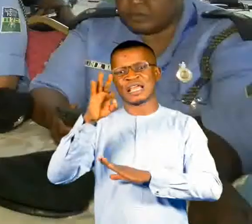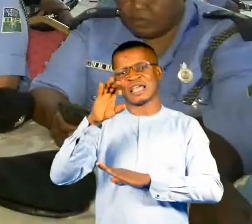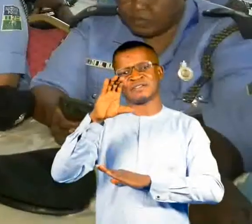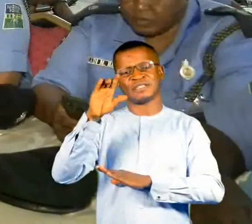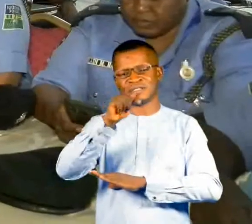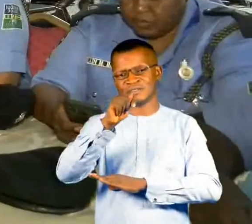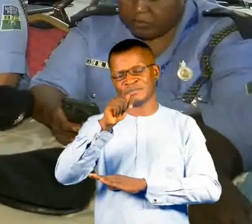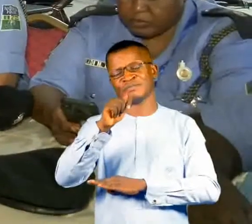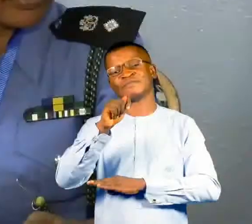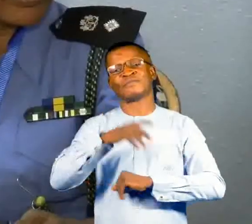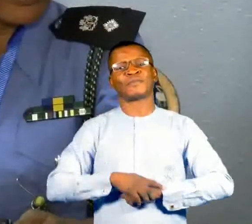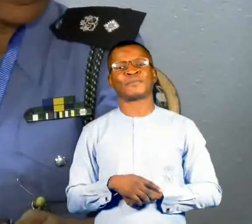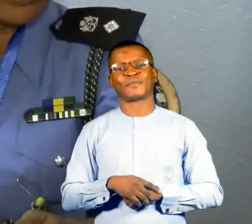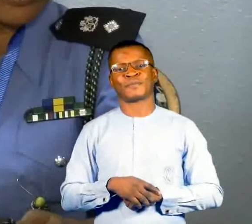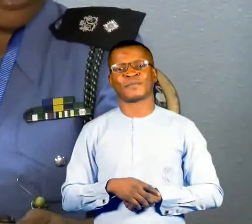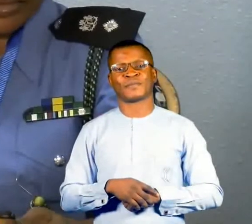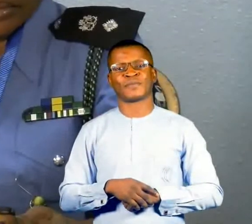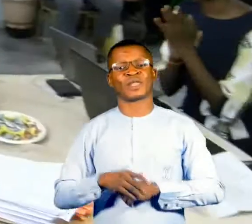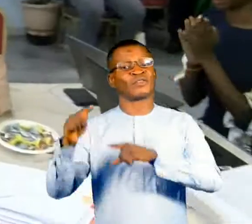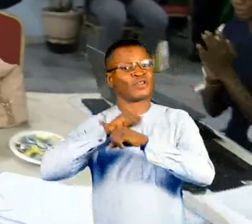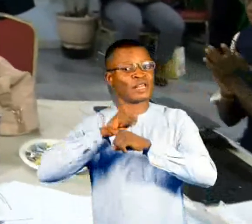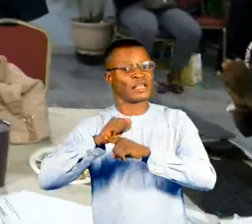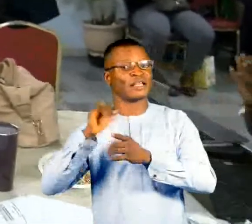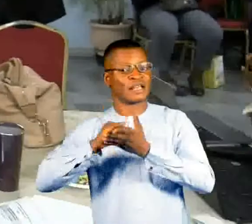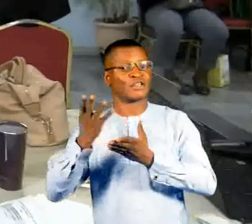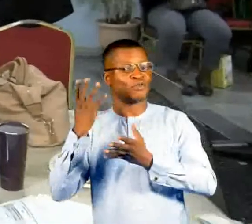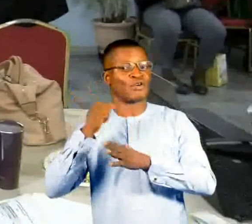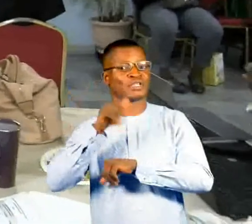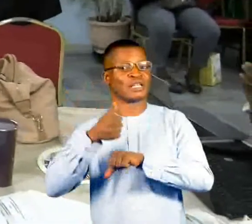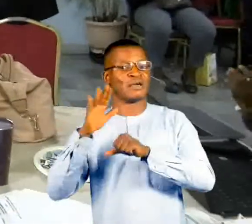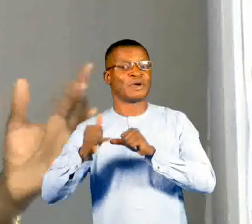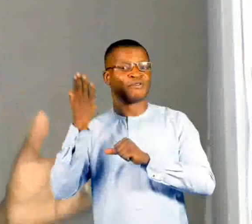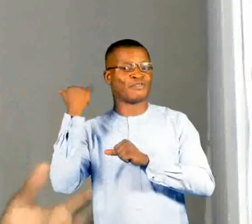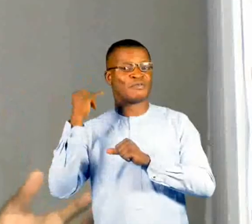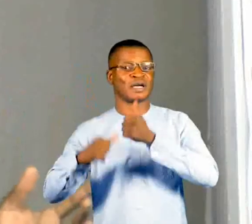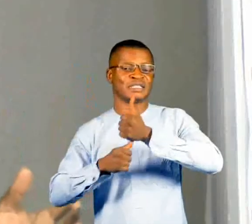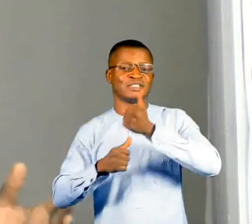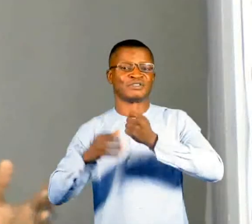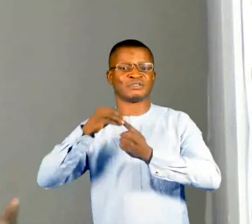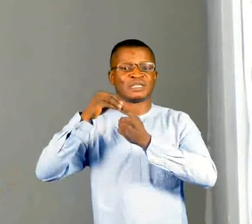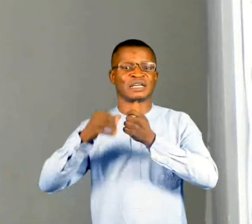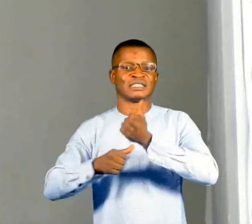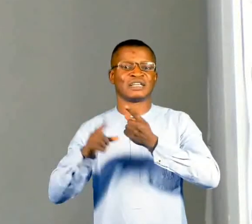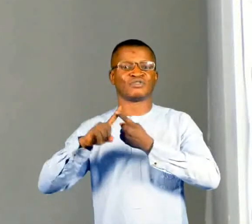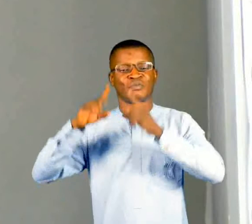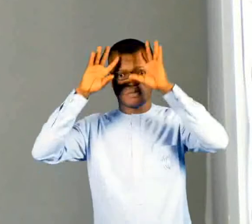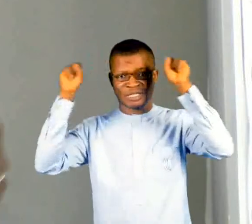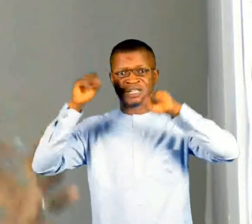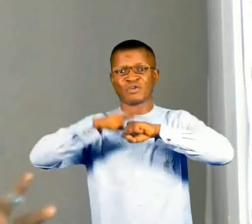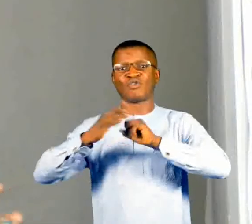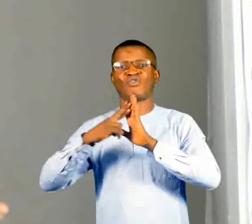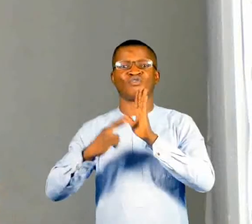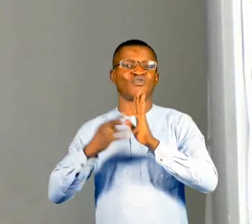the Federal Capital Territory, FCT. The training, which was initiated by the former Senior Special Assistant to the President